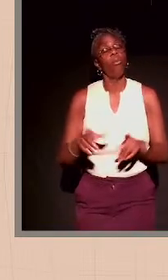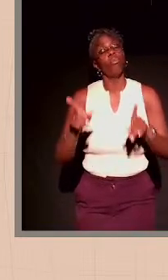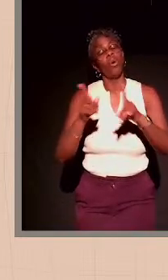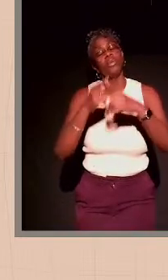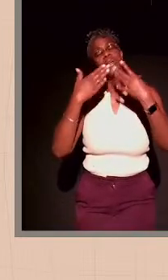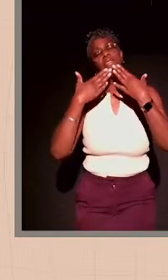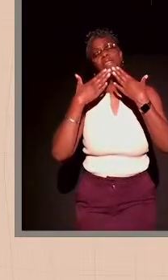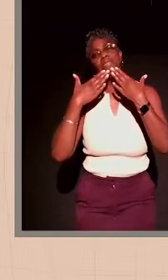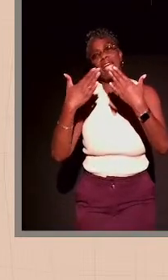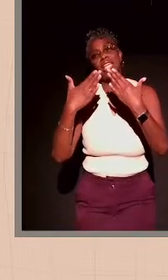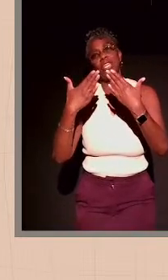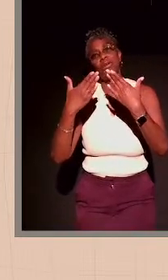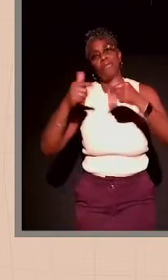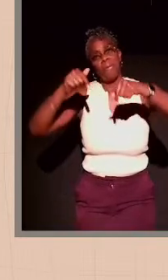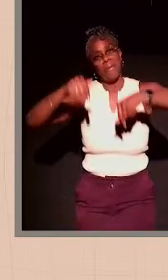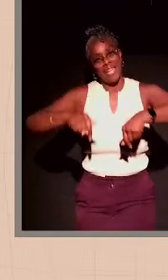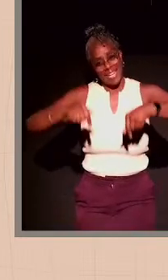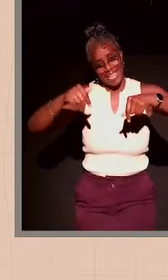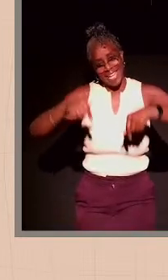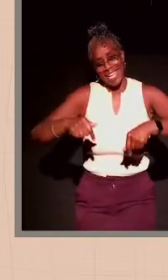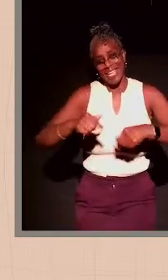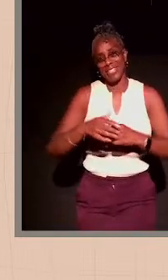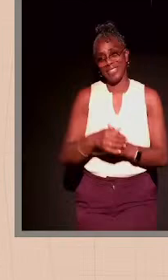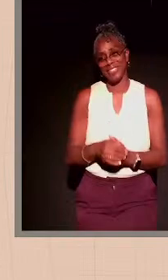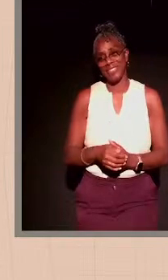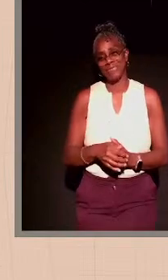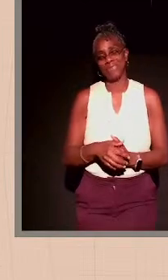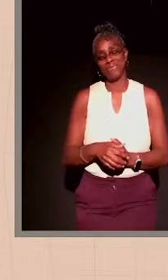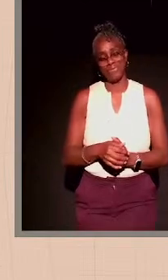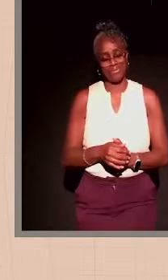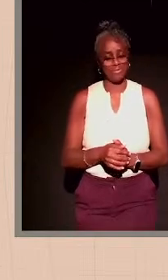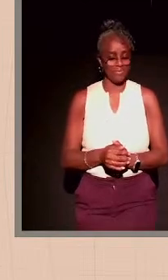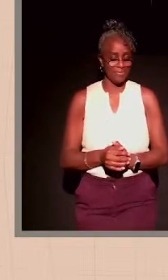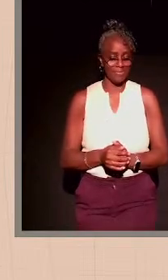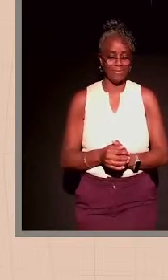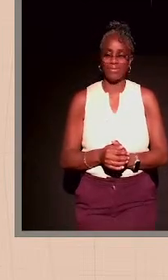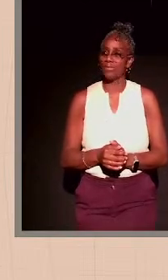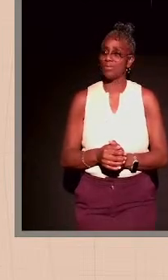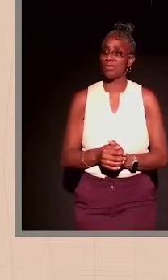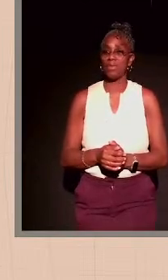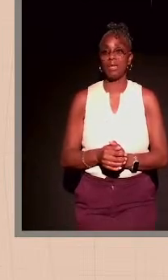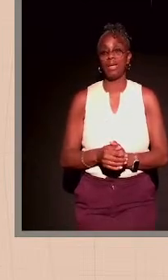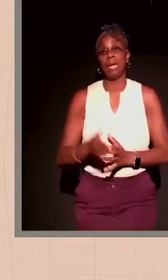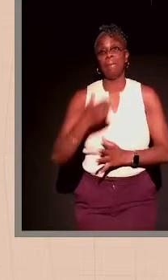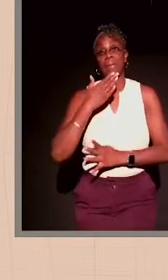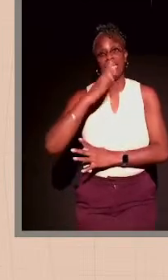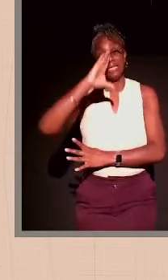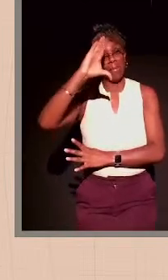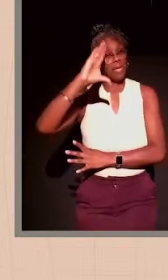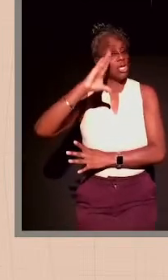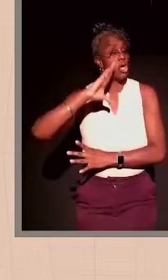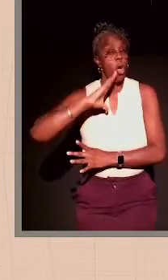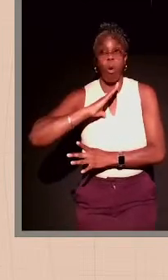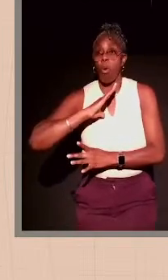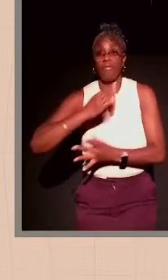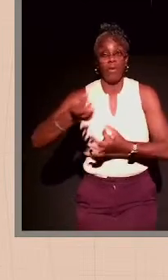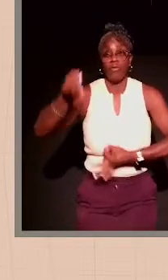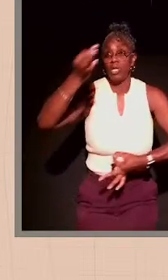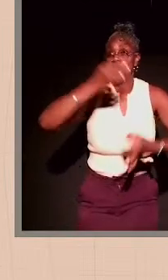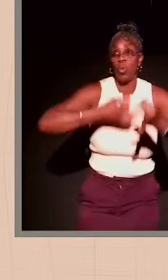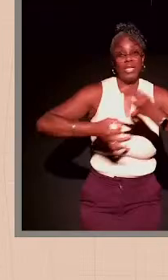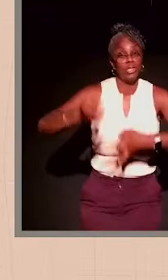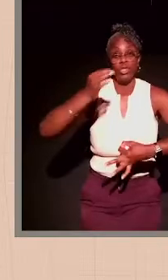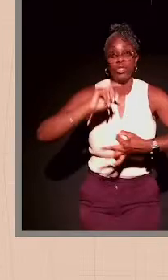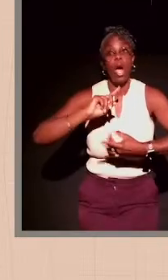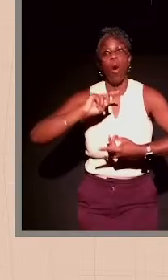much for joining me this evening. And please let me know if there's anything I can answer for you.